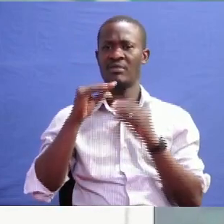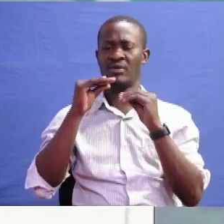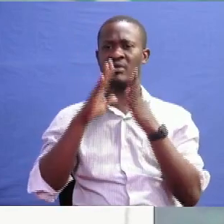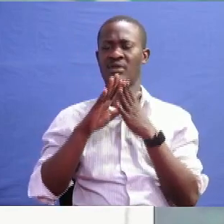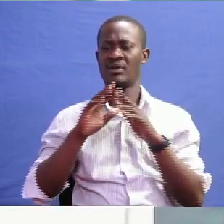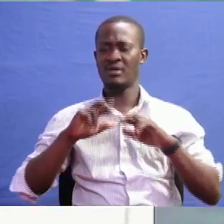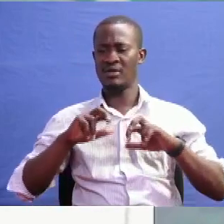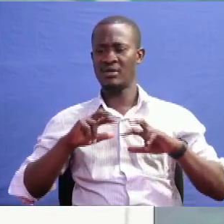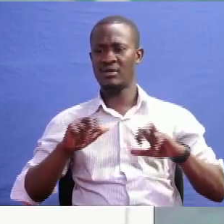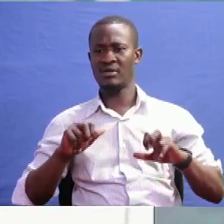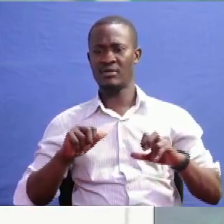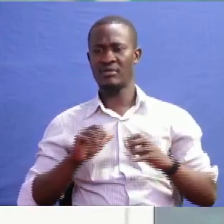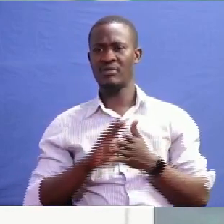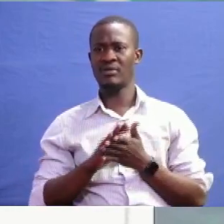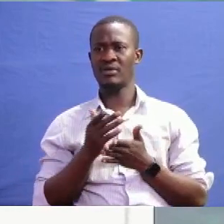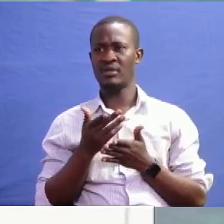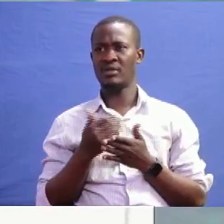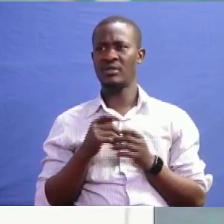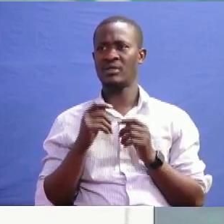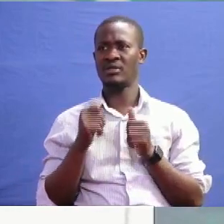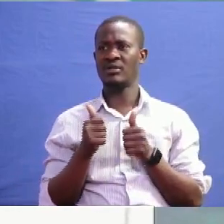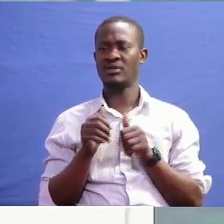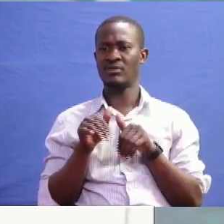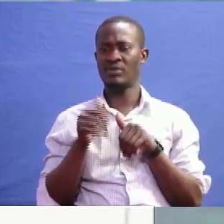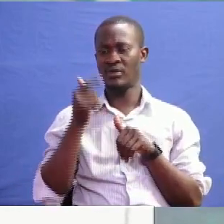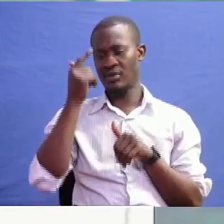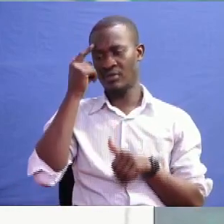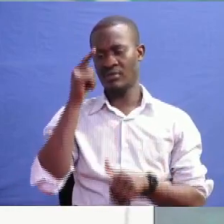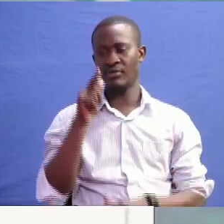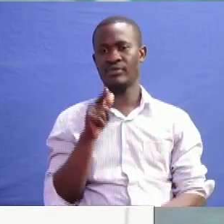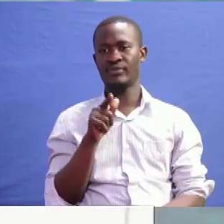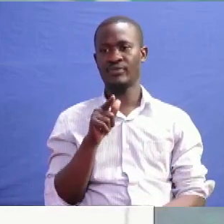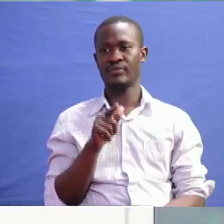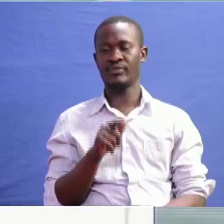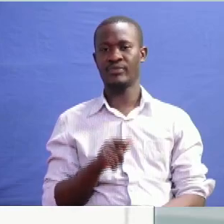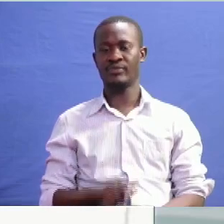research. Okay. So this is the solution we've been waiting for. All right. Yeah.